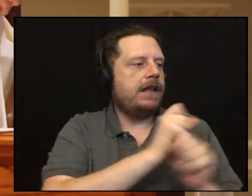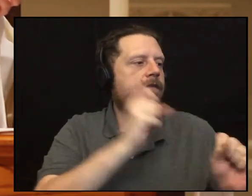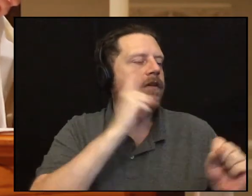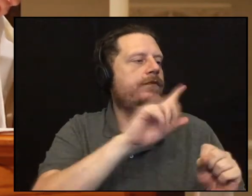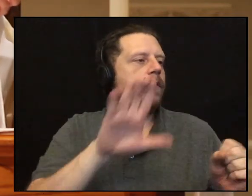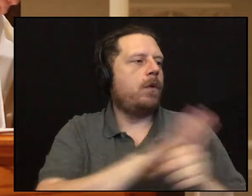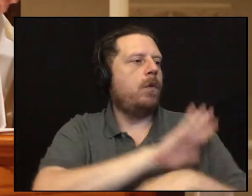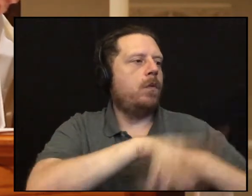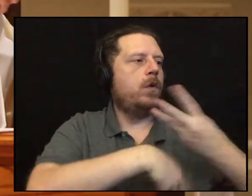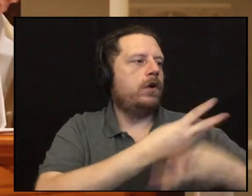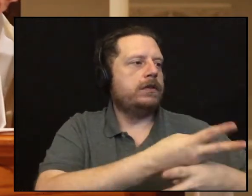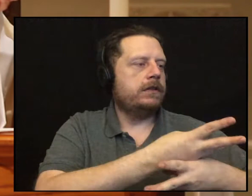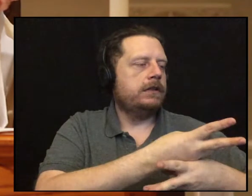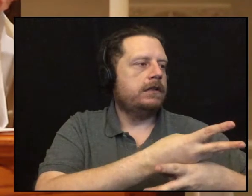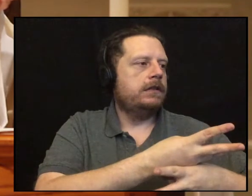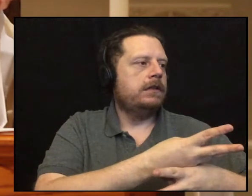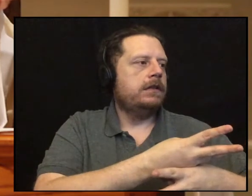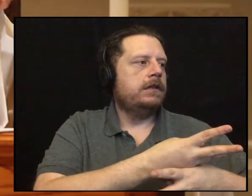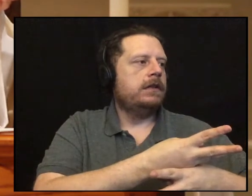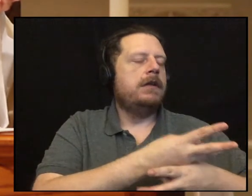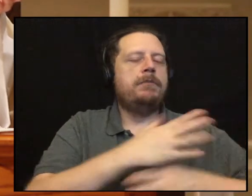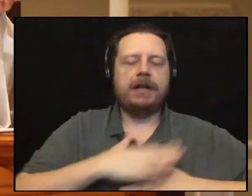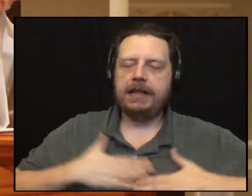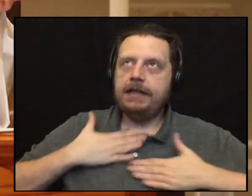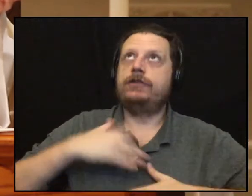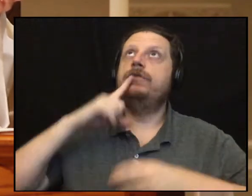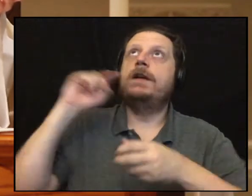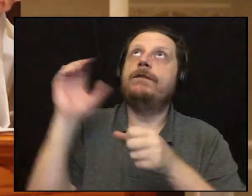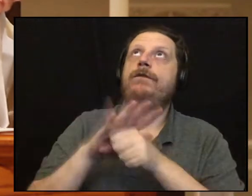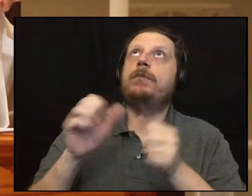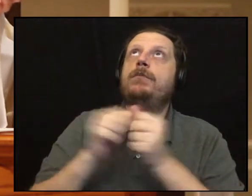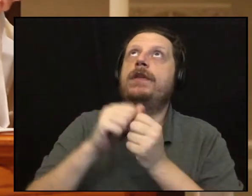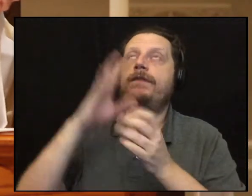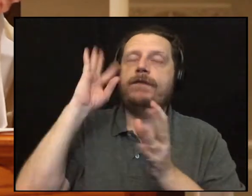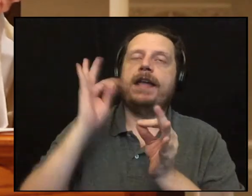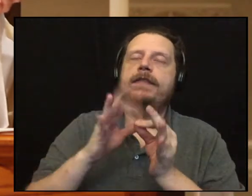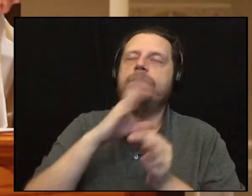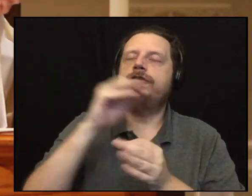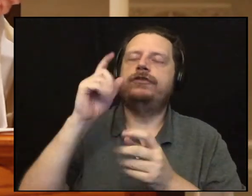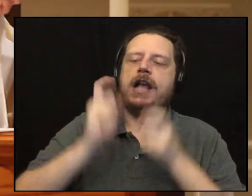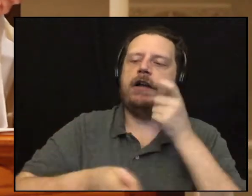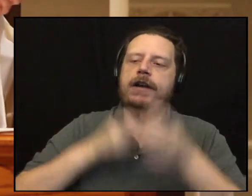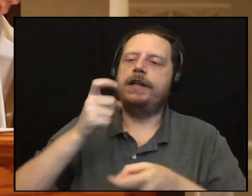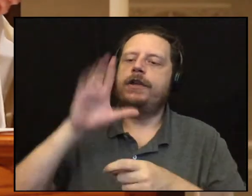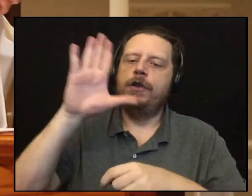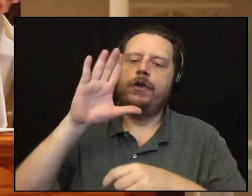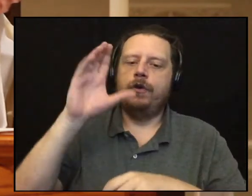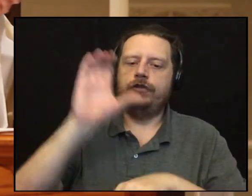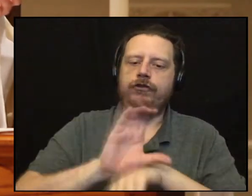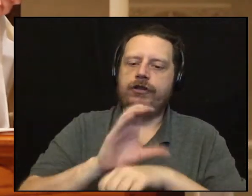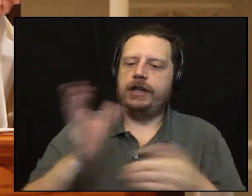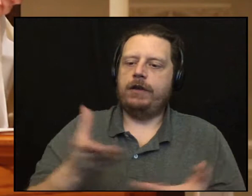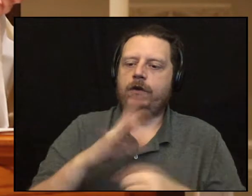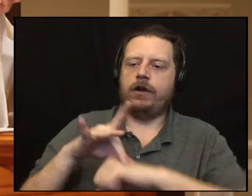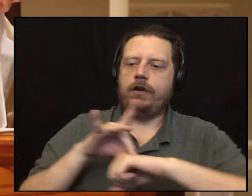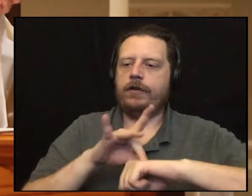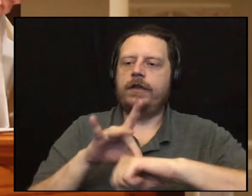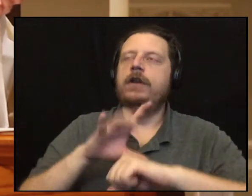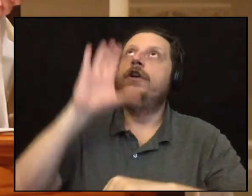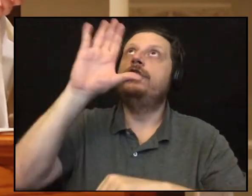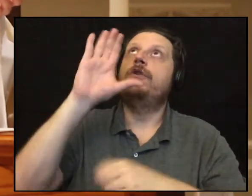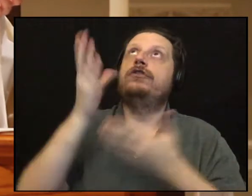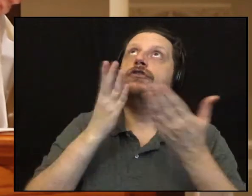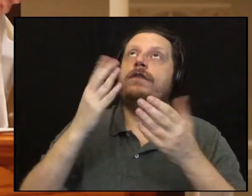world. Be pleased to confirm in faith and charity your pilgrim church on earth, with your servant Francis